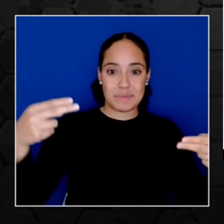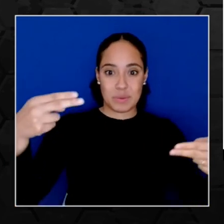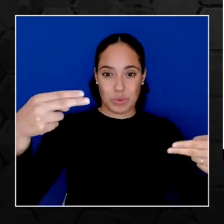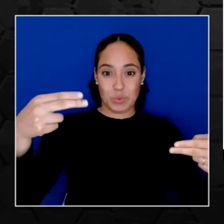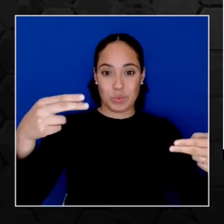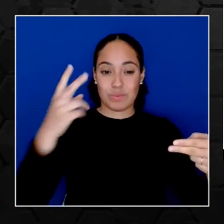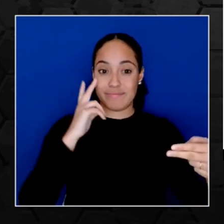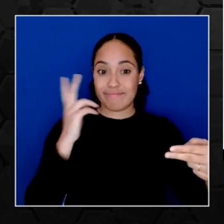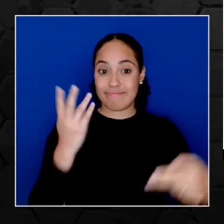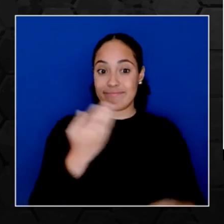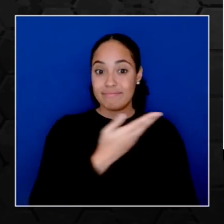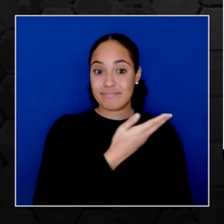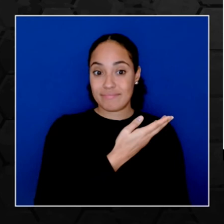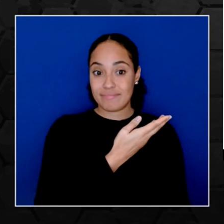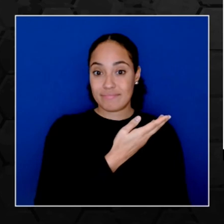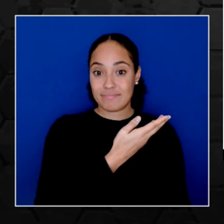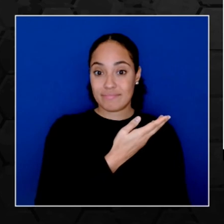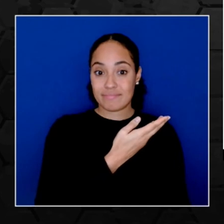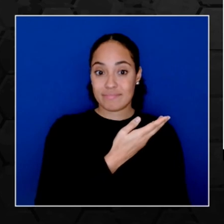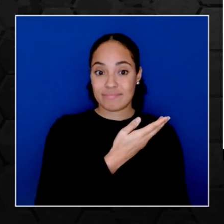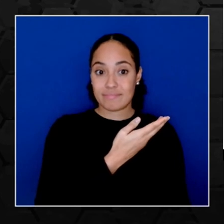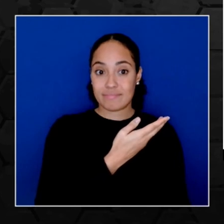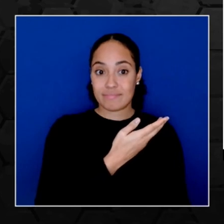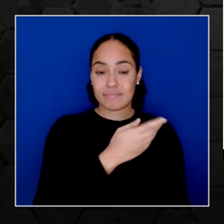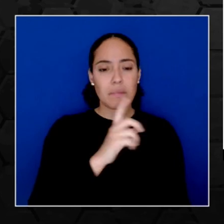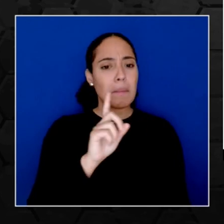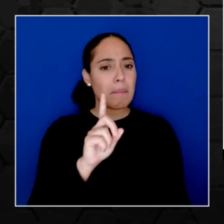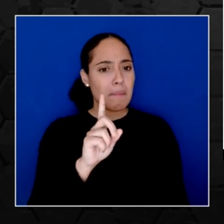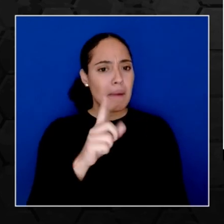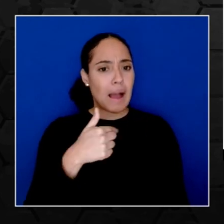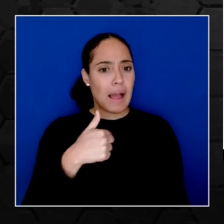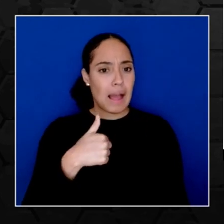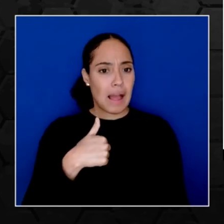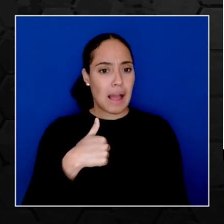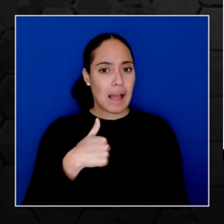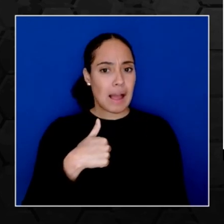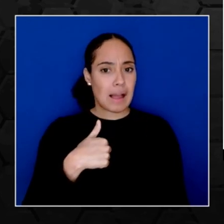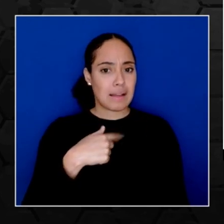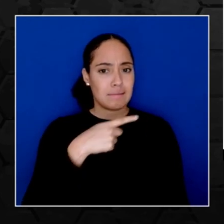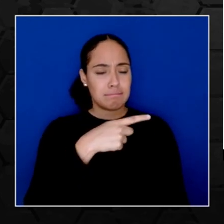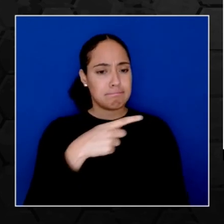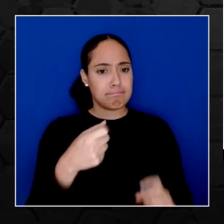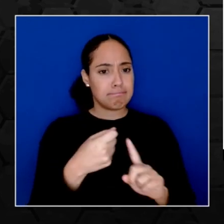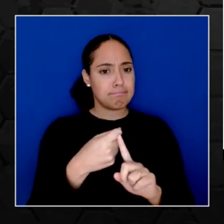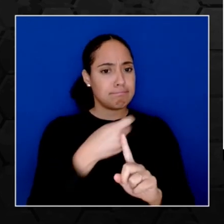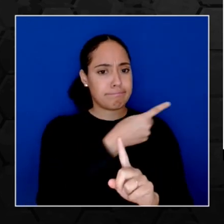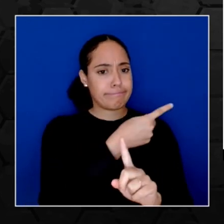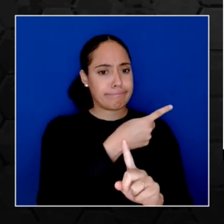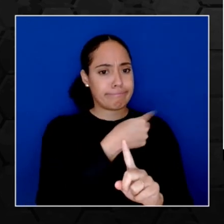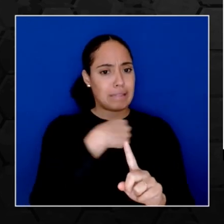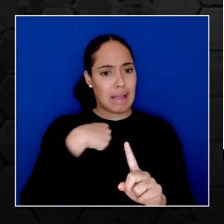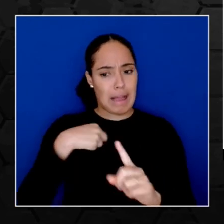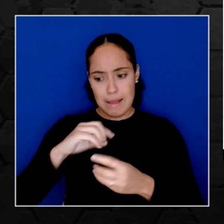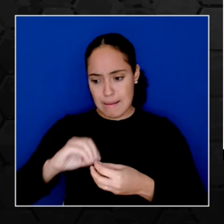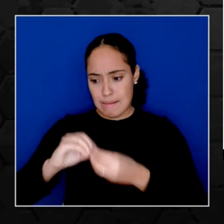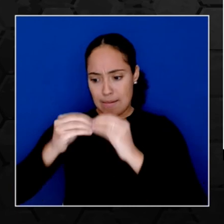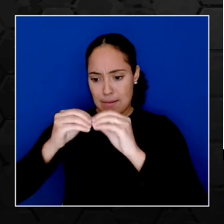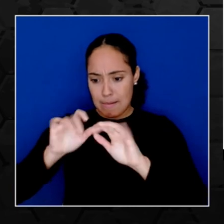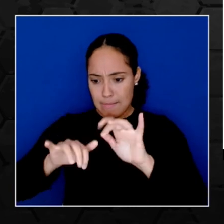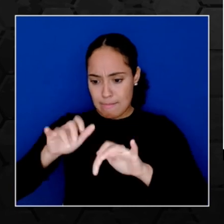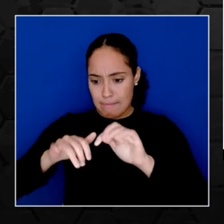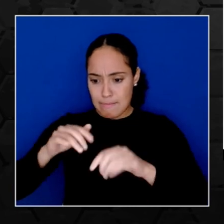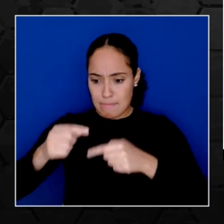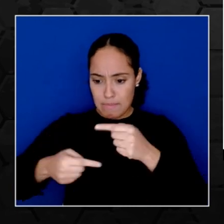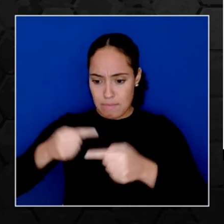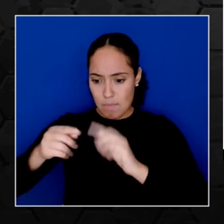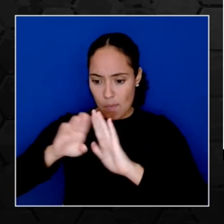scenario that I wanted this bot to trigger. So this is something that is different. So probably it must have this hello intent is